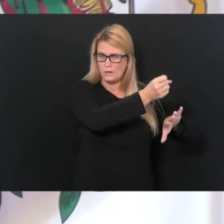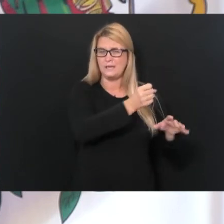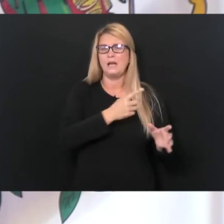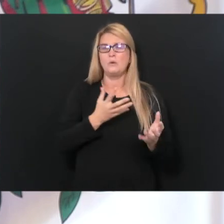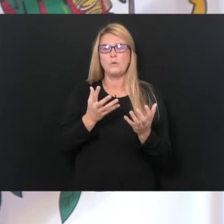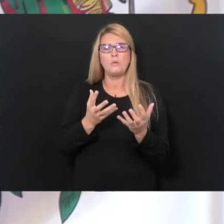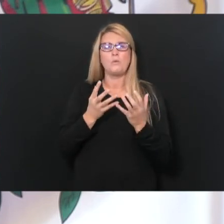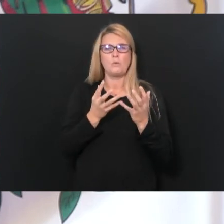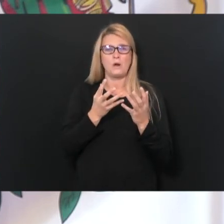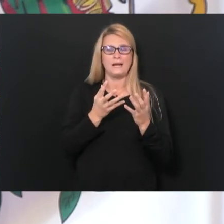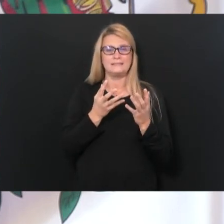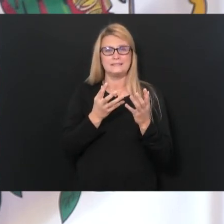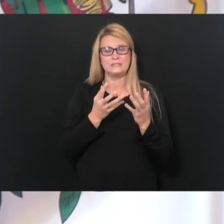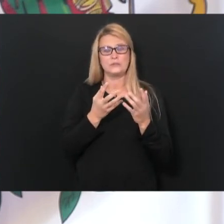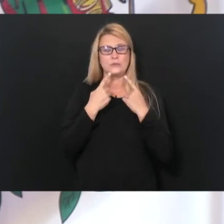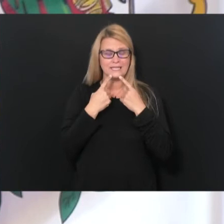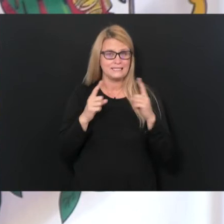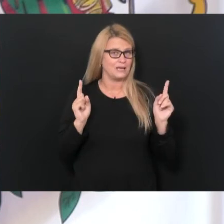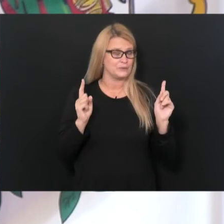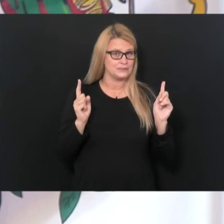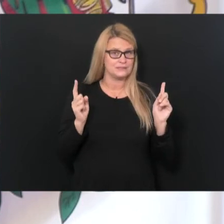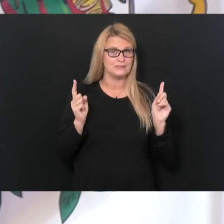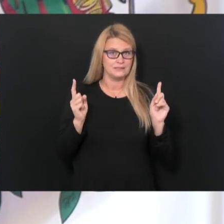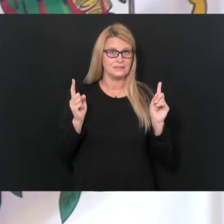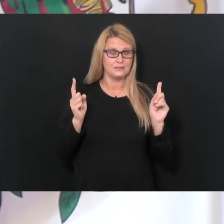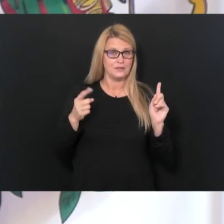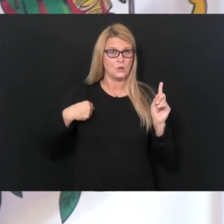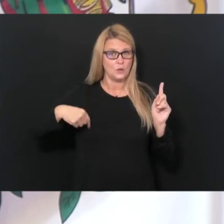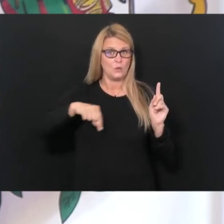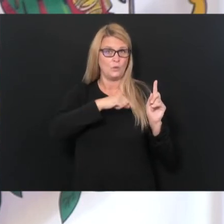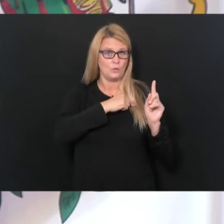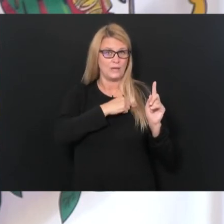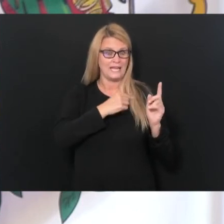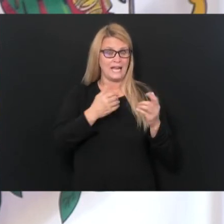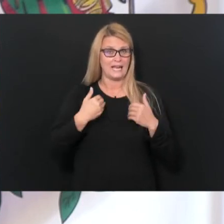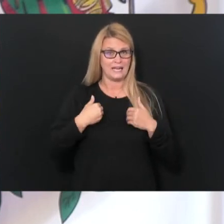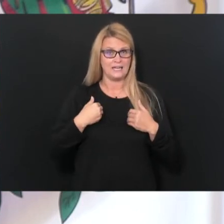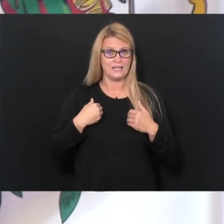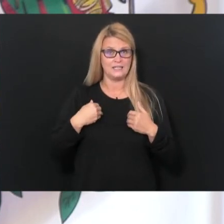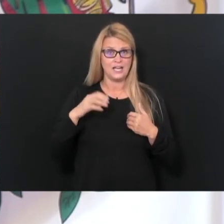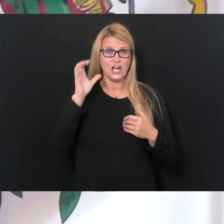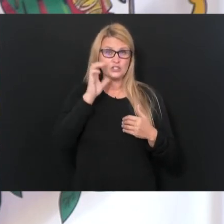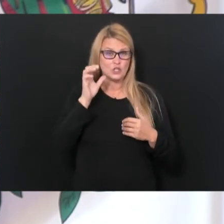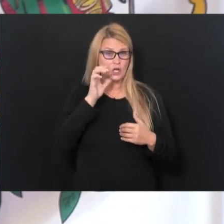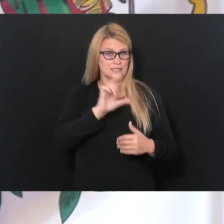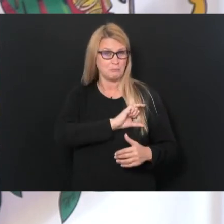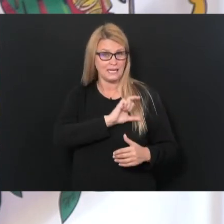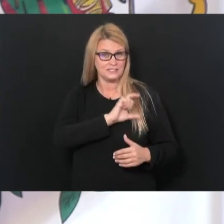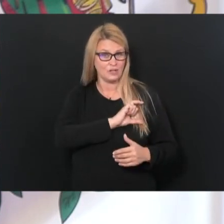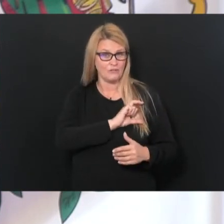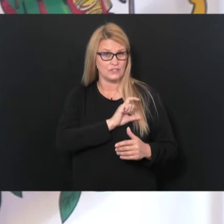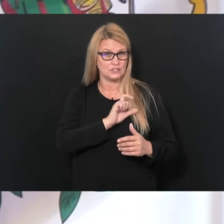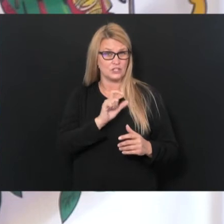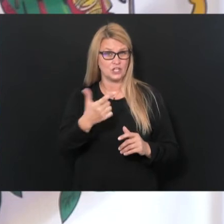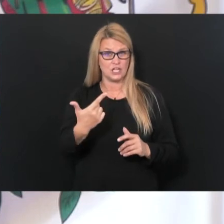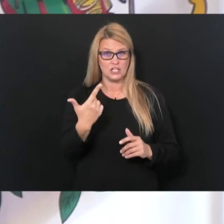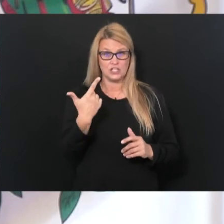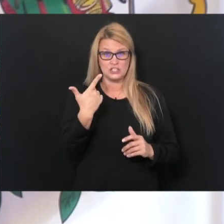like to just say this, that we had a Charleston police officer shot in the